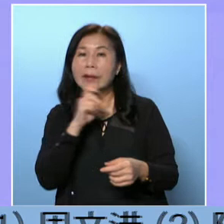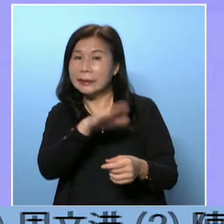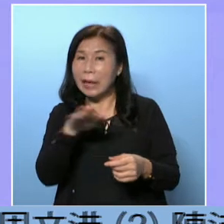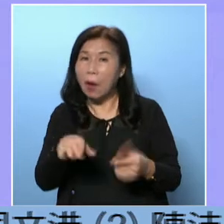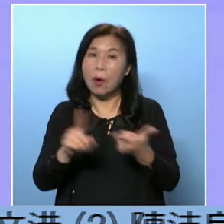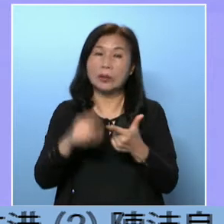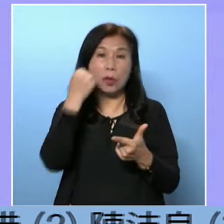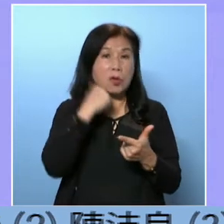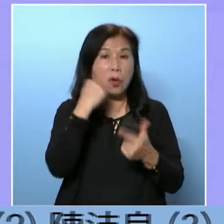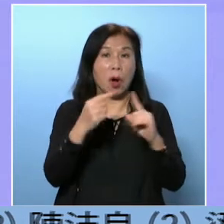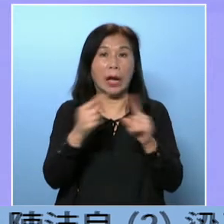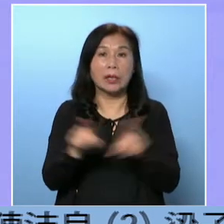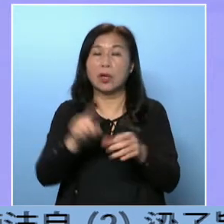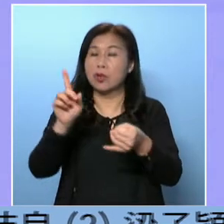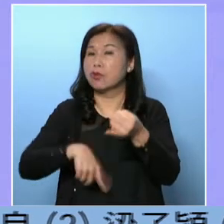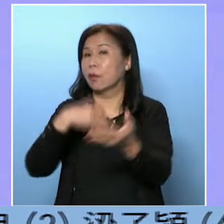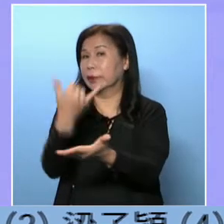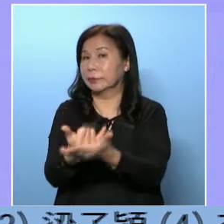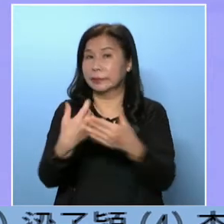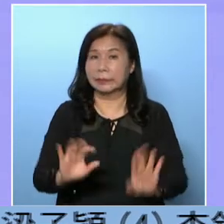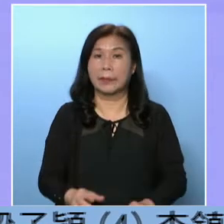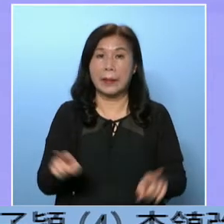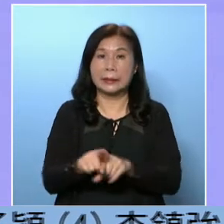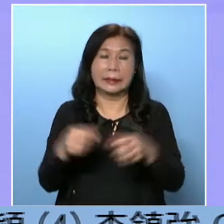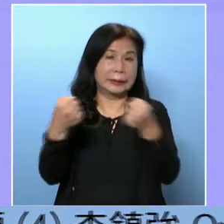We don't want to see any more children or elderly people